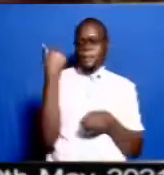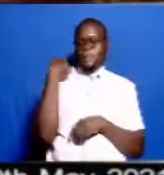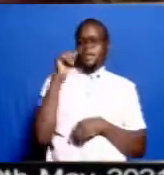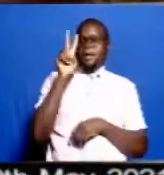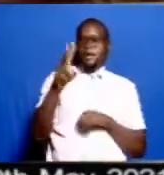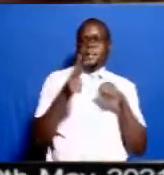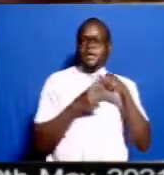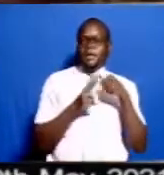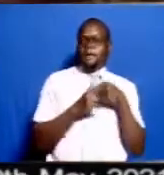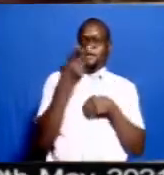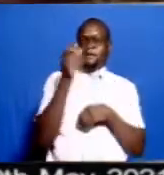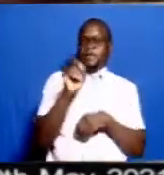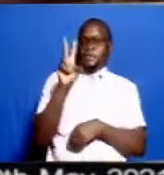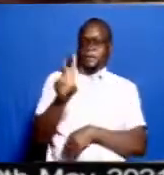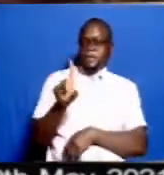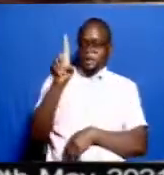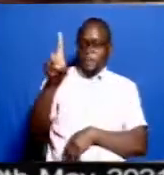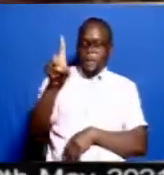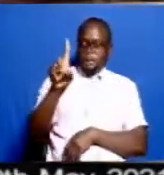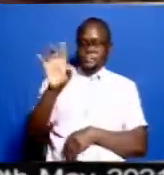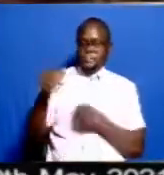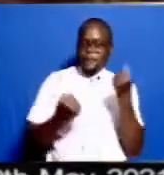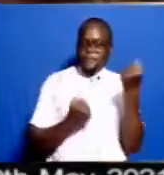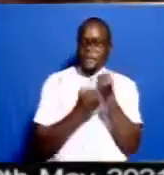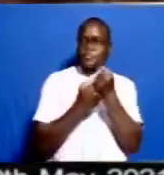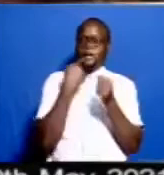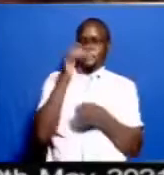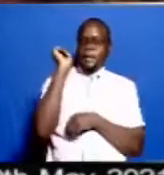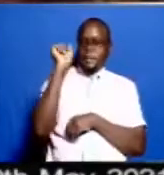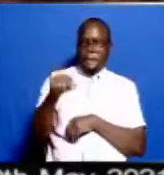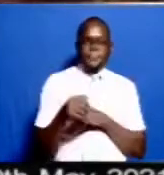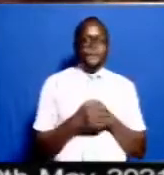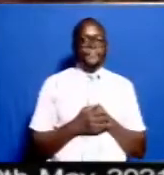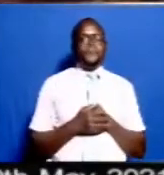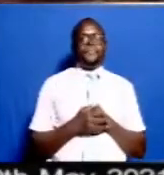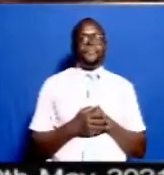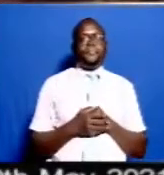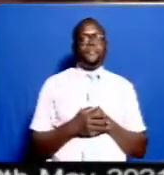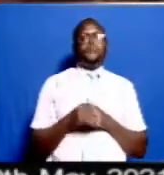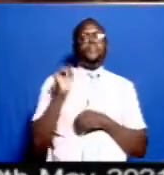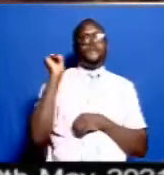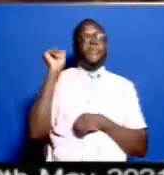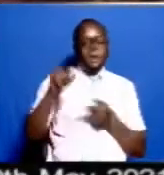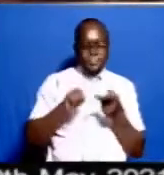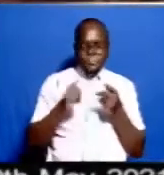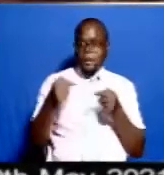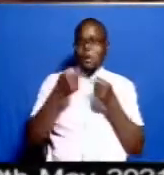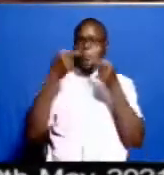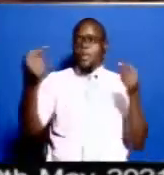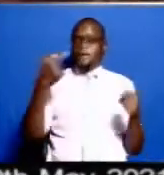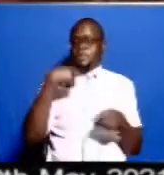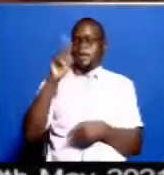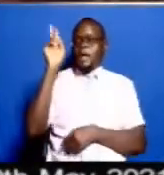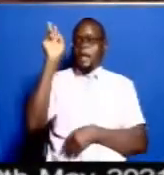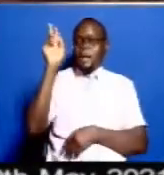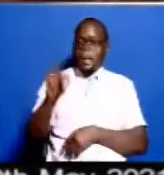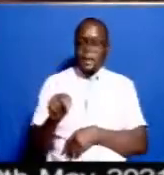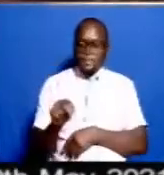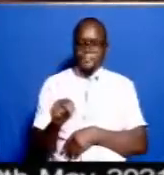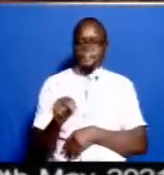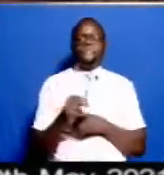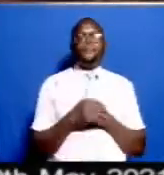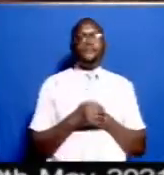of 2021. Will as many as of that opinion say aye? Aye. Will as many as of a contrary opinion say